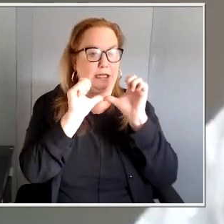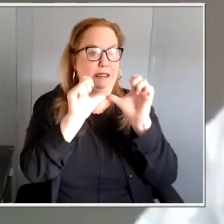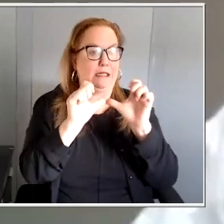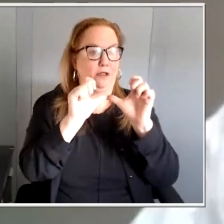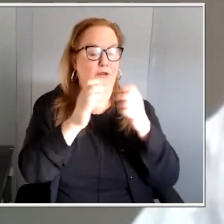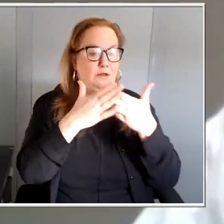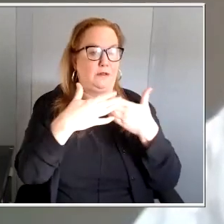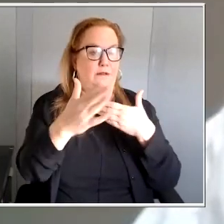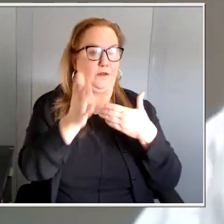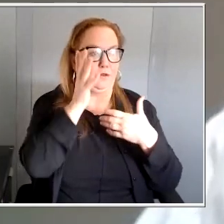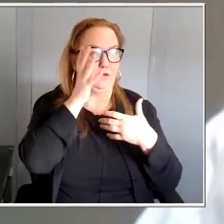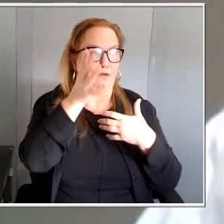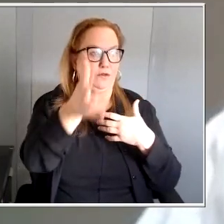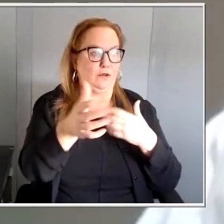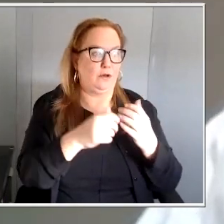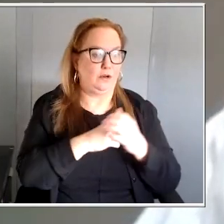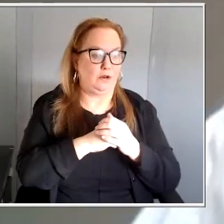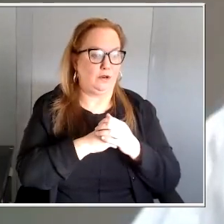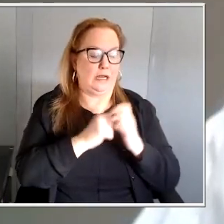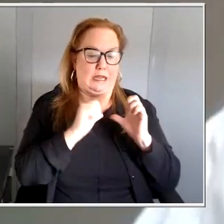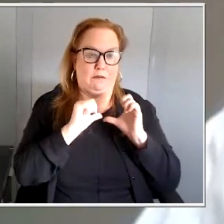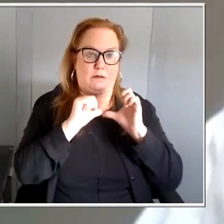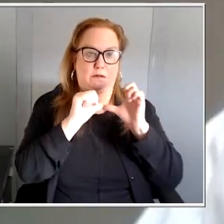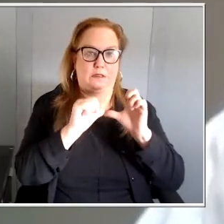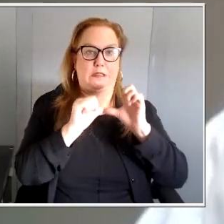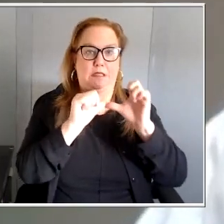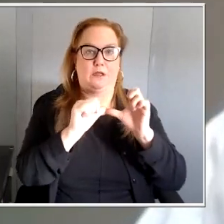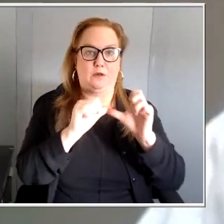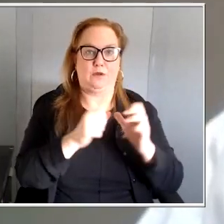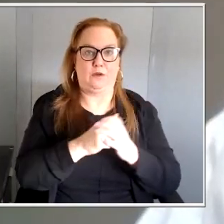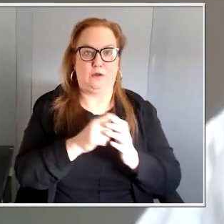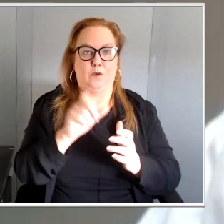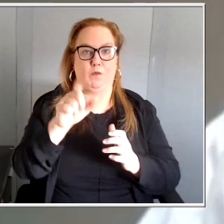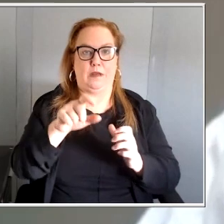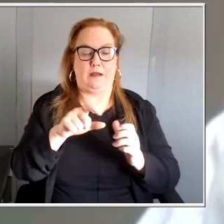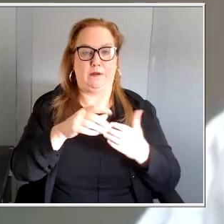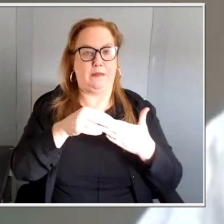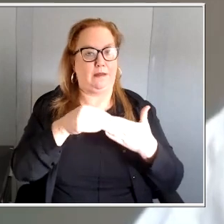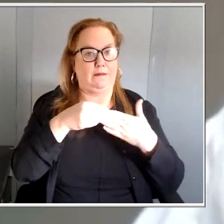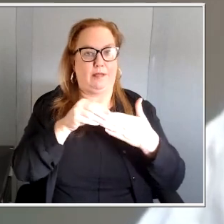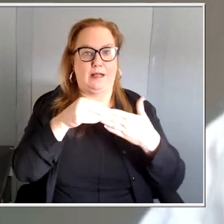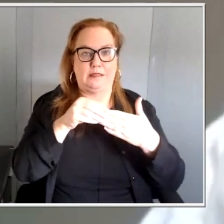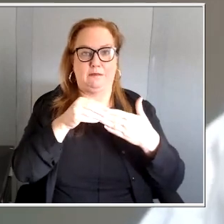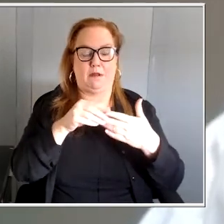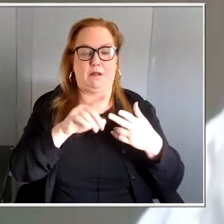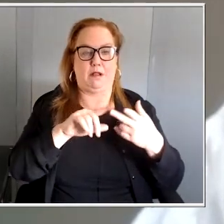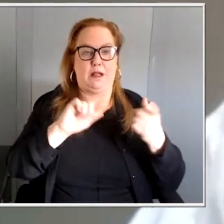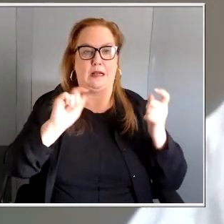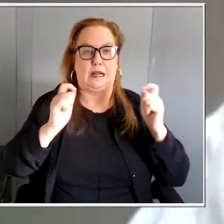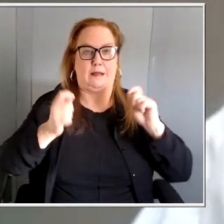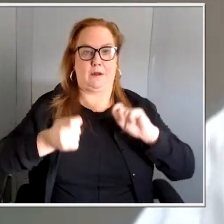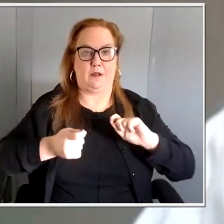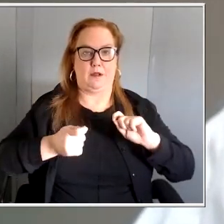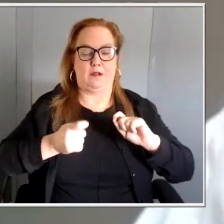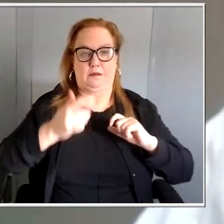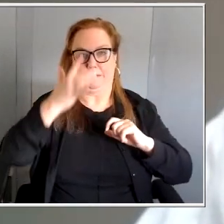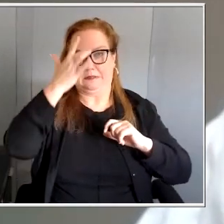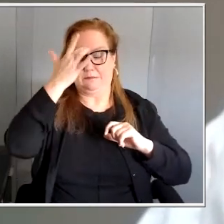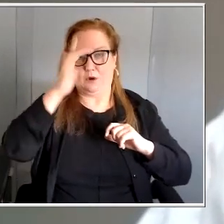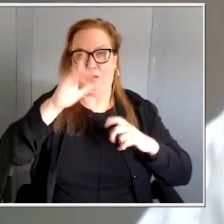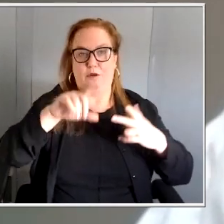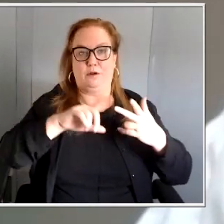the future, and it will persist. And we have to remain flexible, adaptable, collegial,